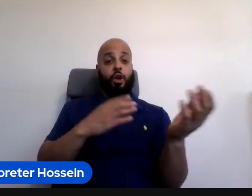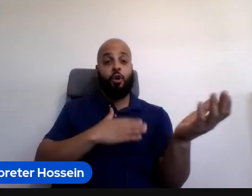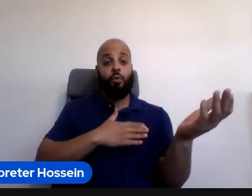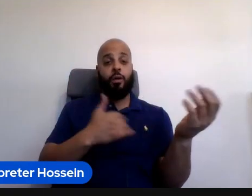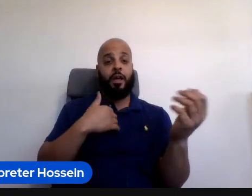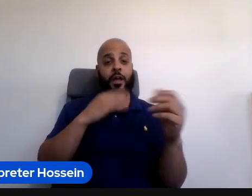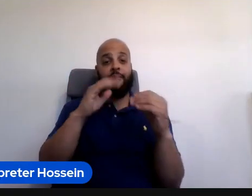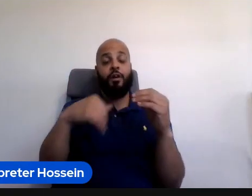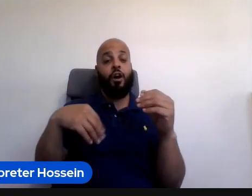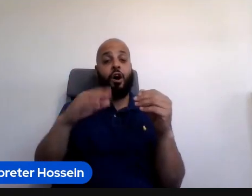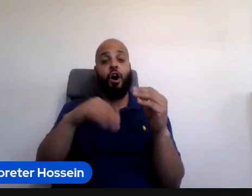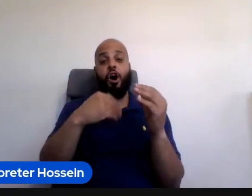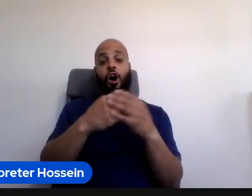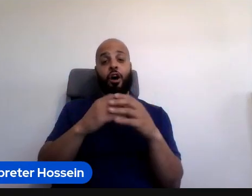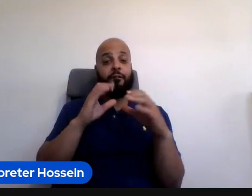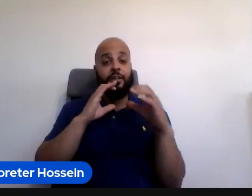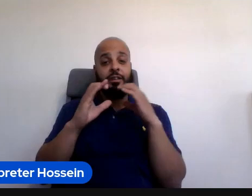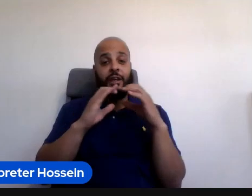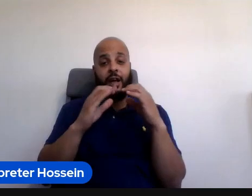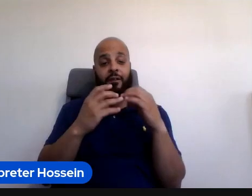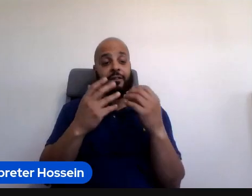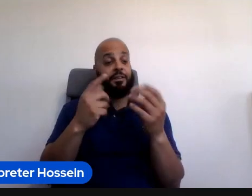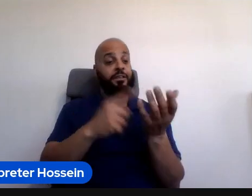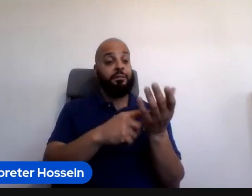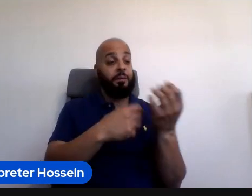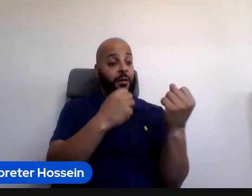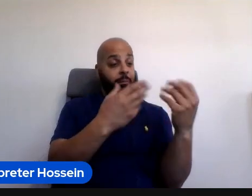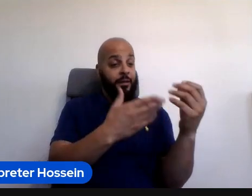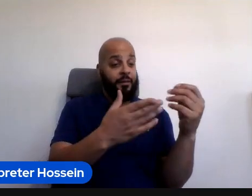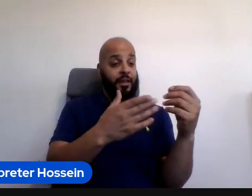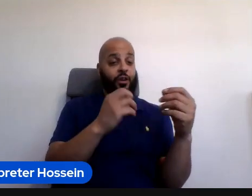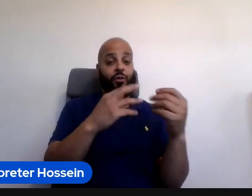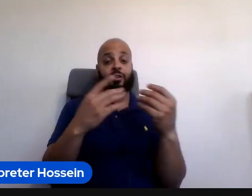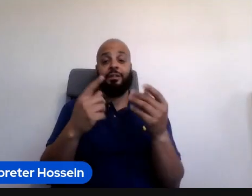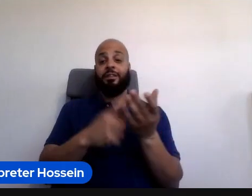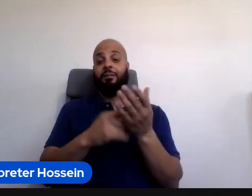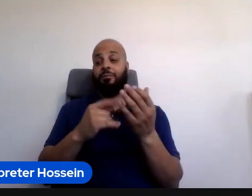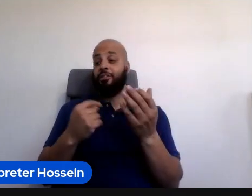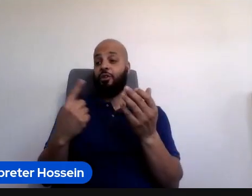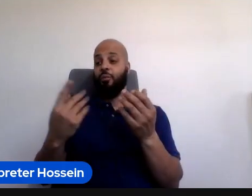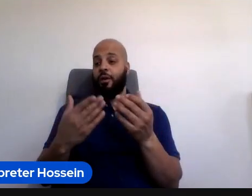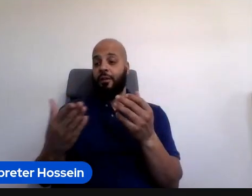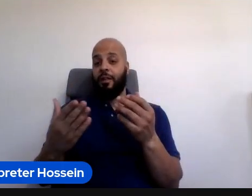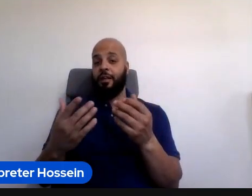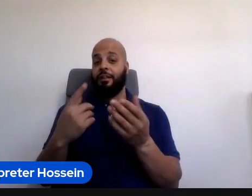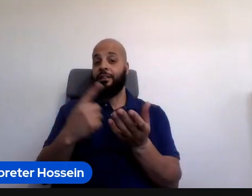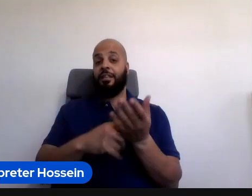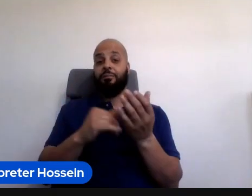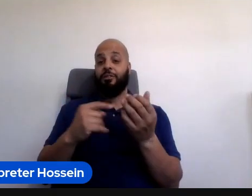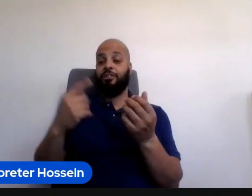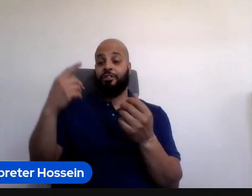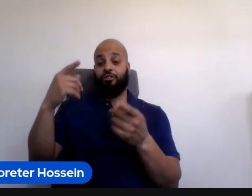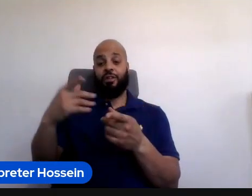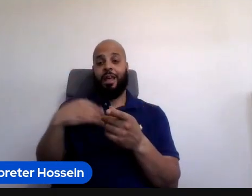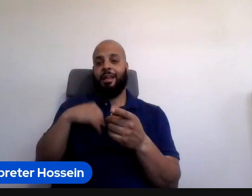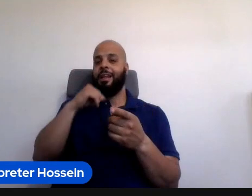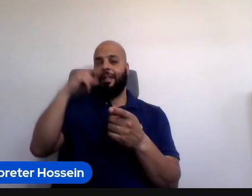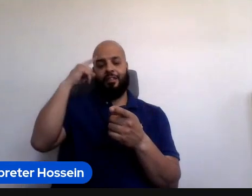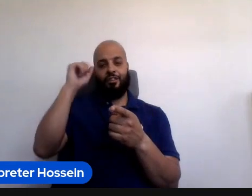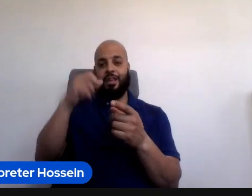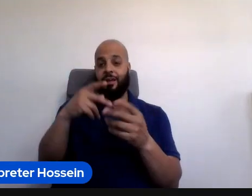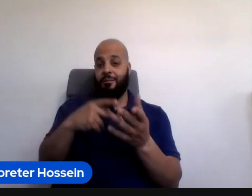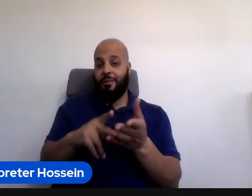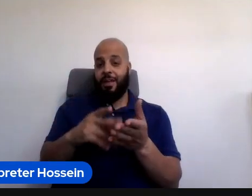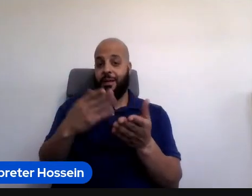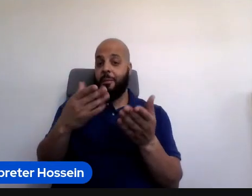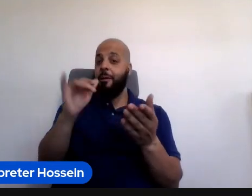multiple things. Sometimes it's just one thing. Sometimes like, I just don't think you can pay. Now, why I don't think you can pay, that might be the nuance,